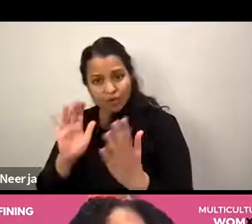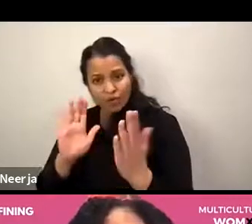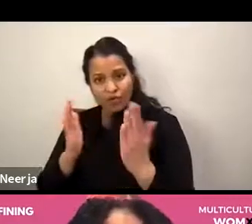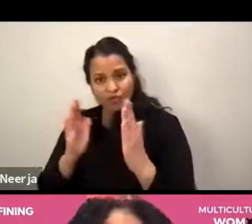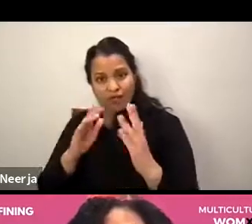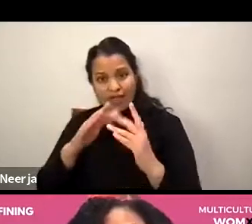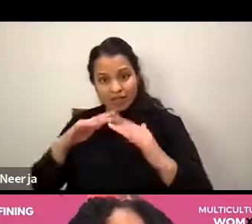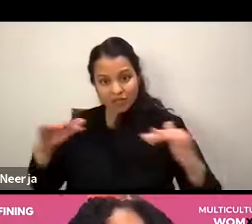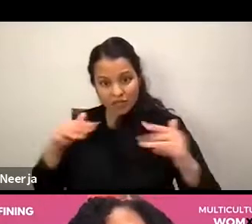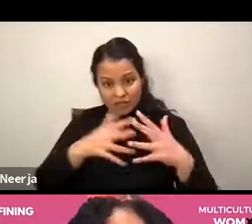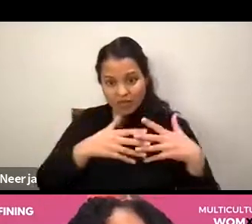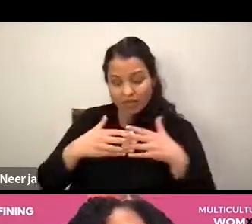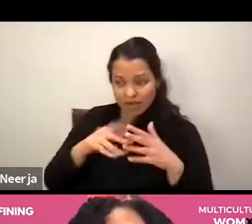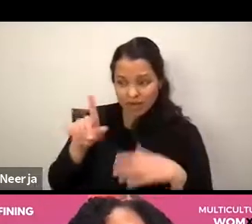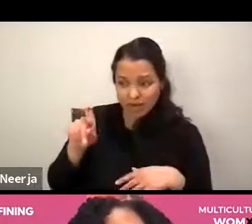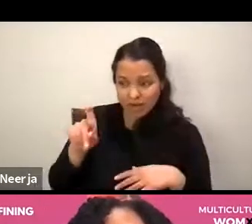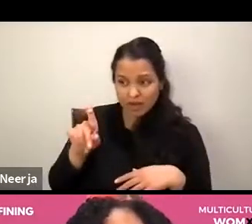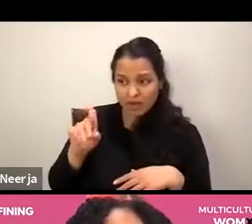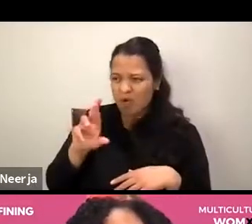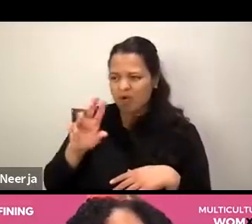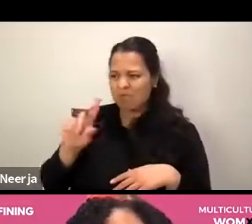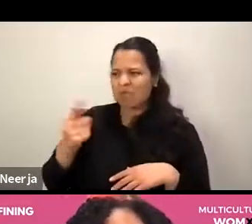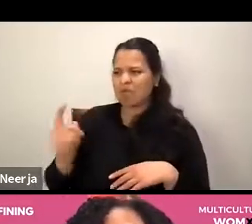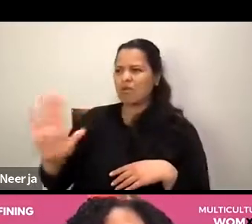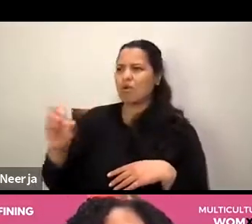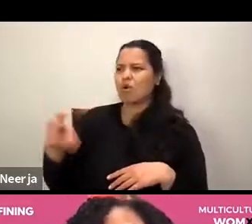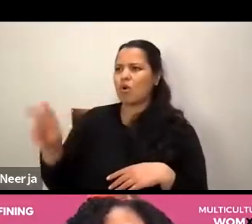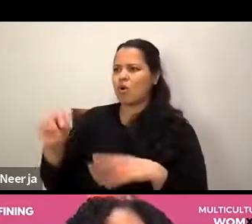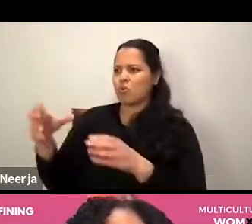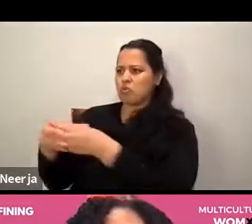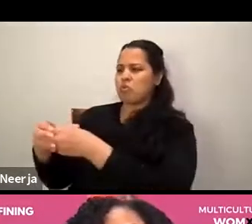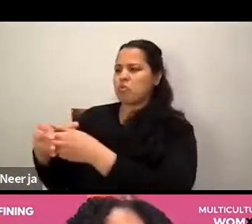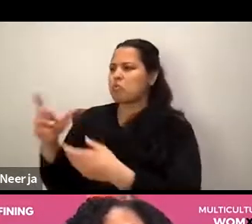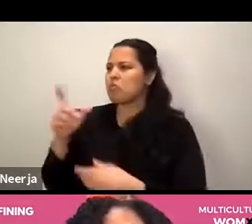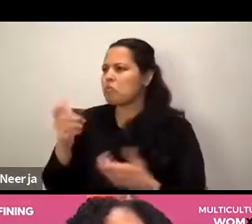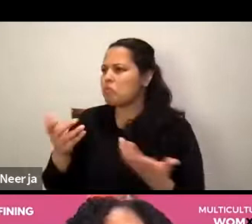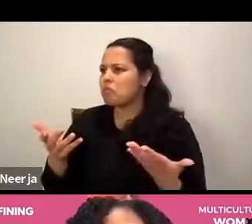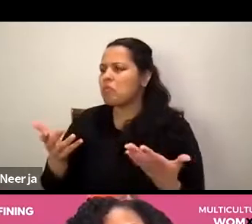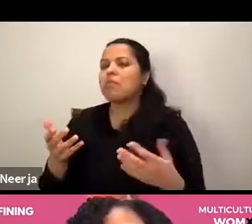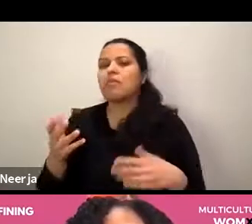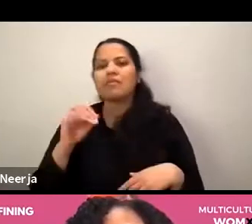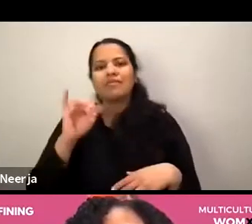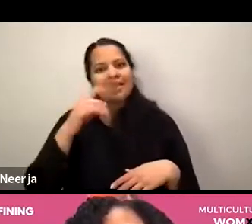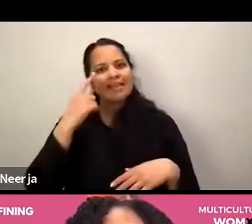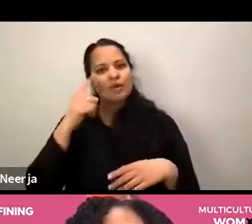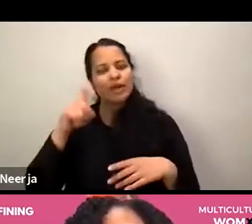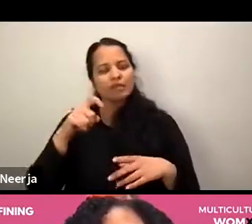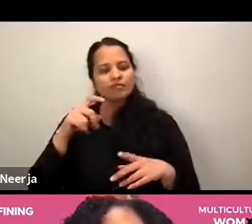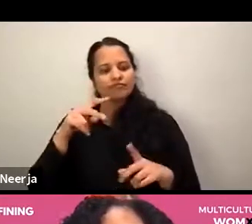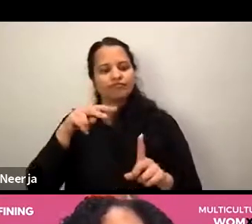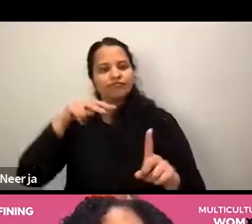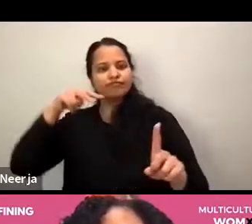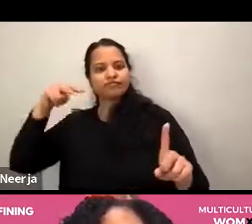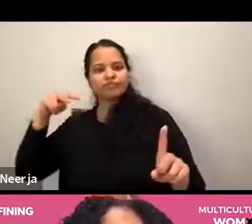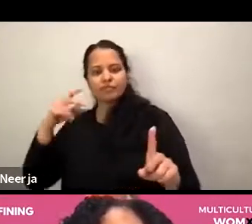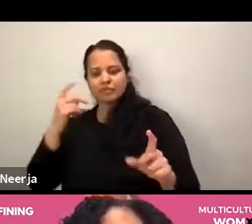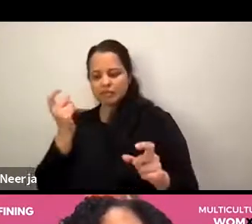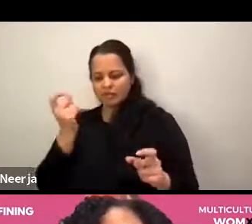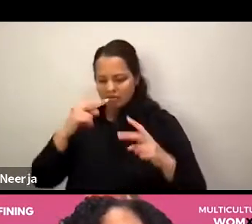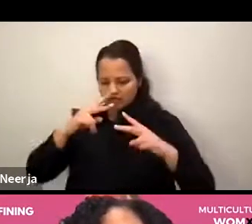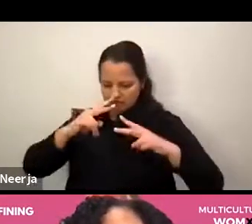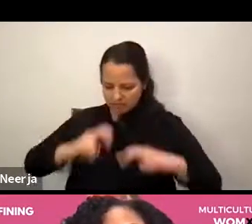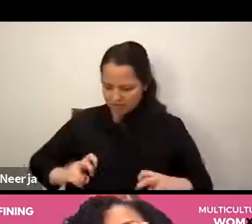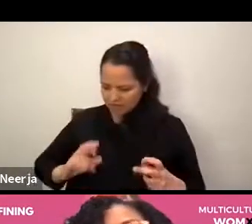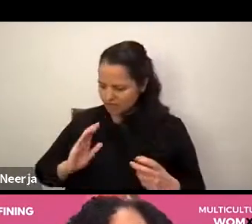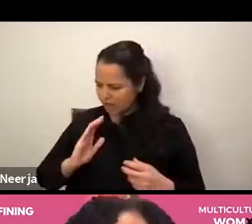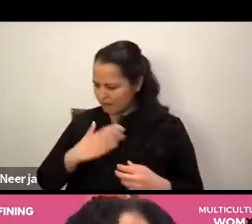it's let's take a step back, we ourselves as individuals, and understand that we all have unconscious biases,